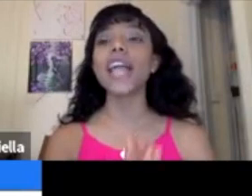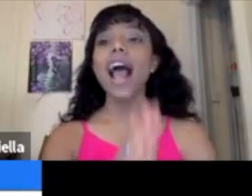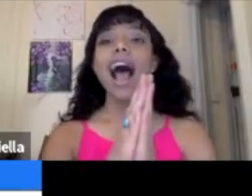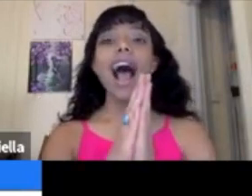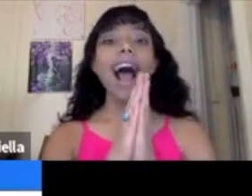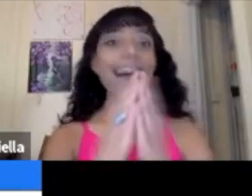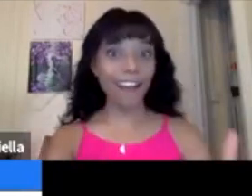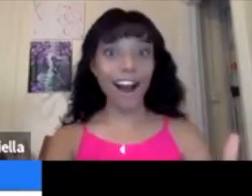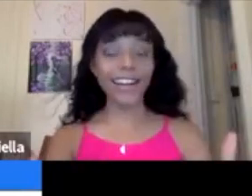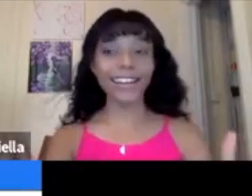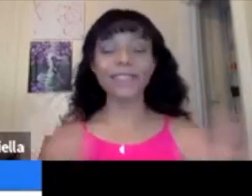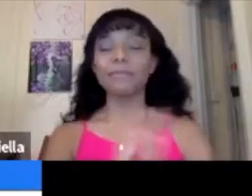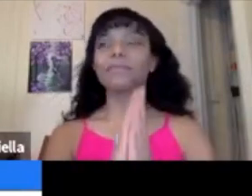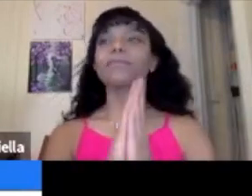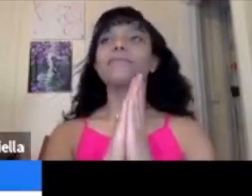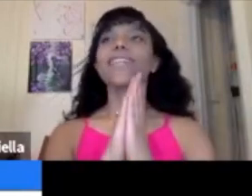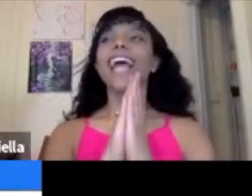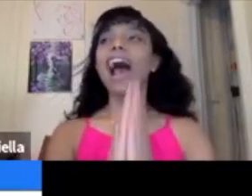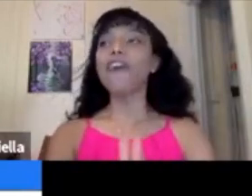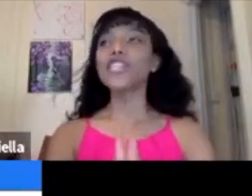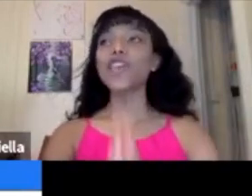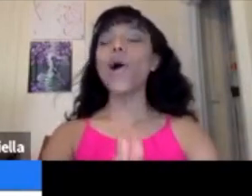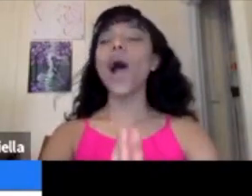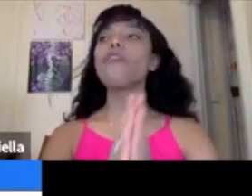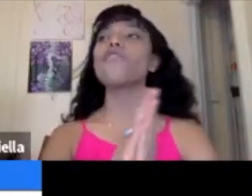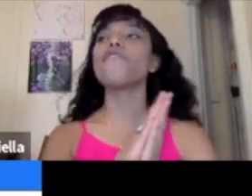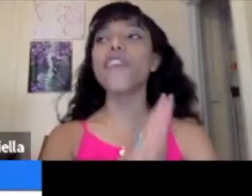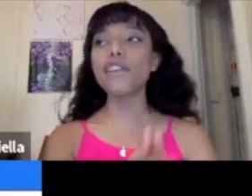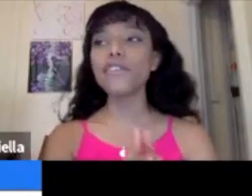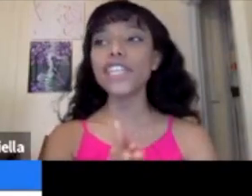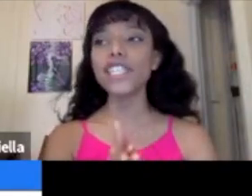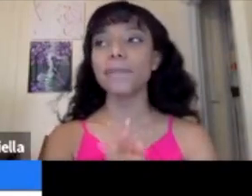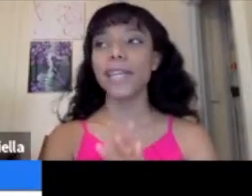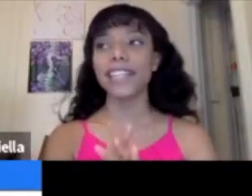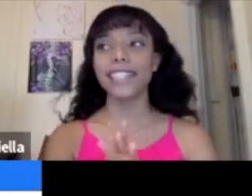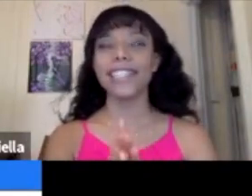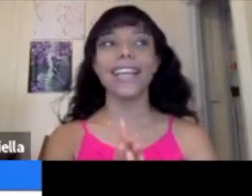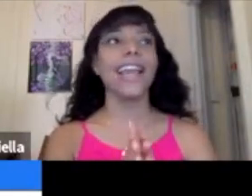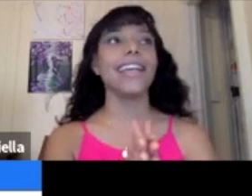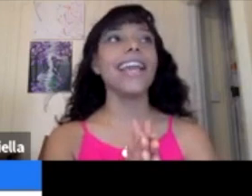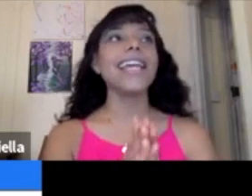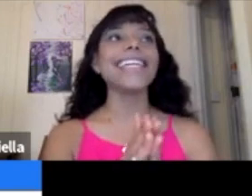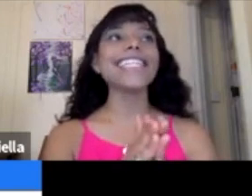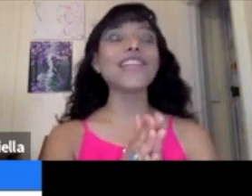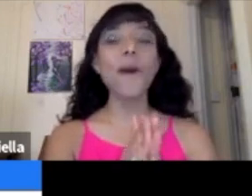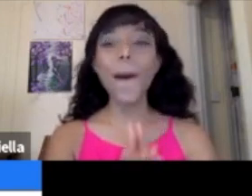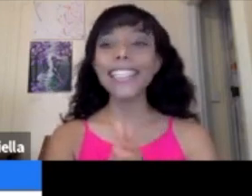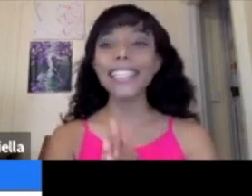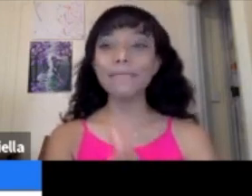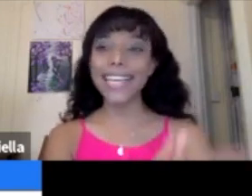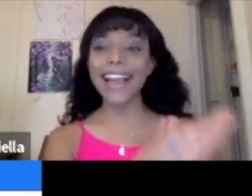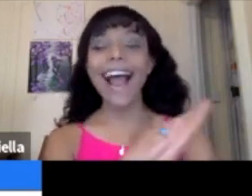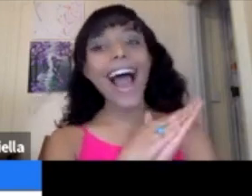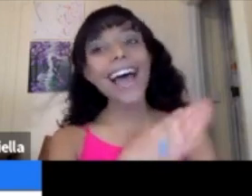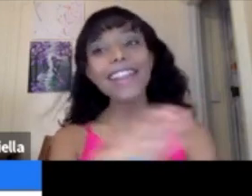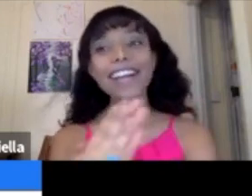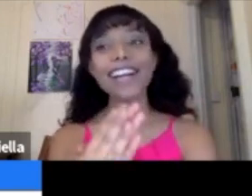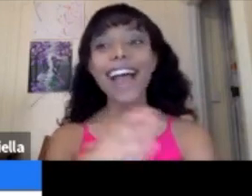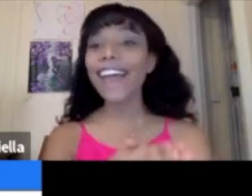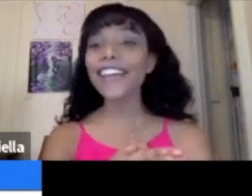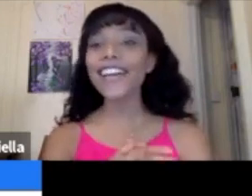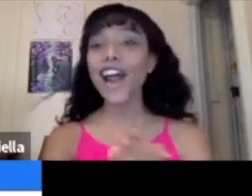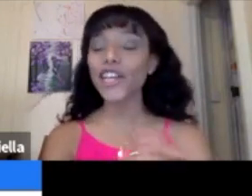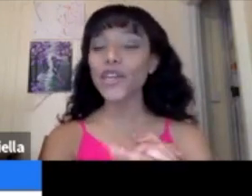learn a lot. So our very first speaker today is going to be